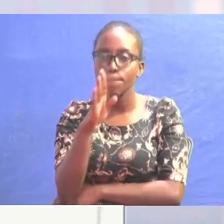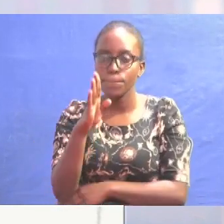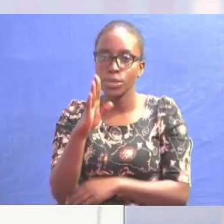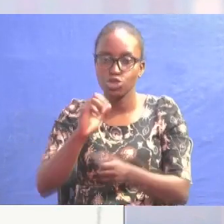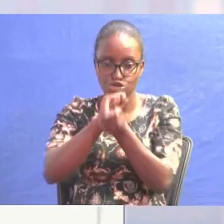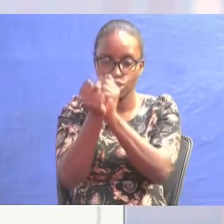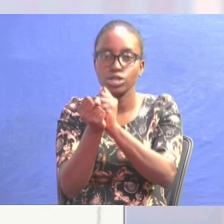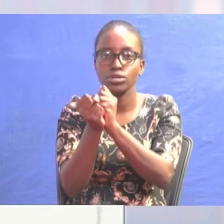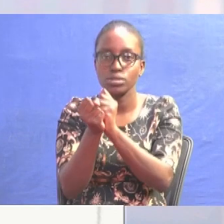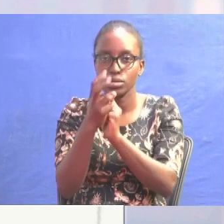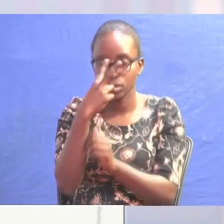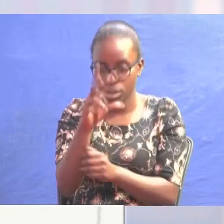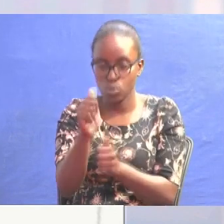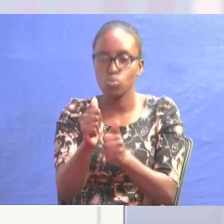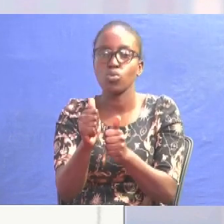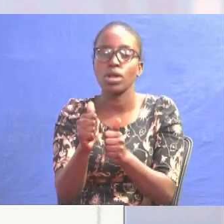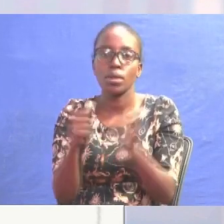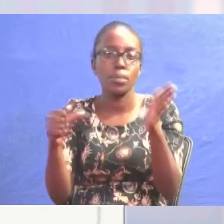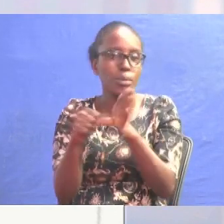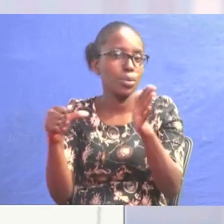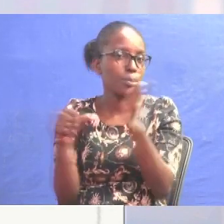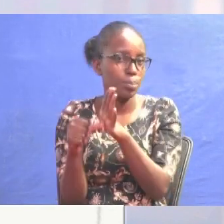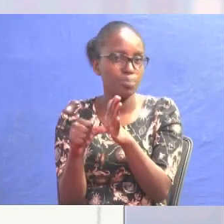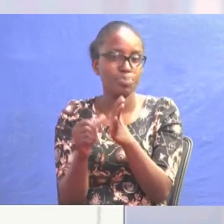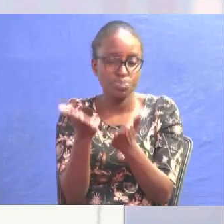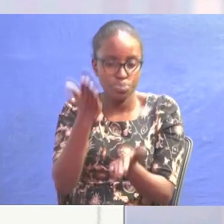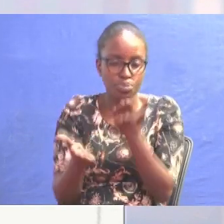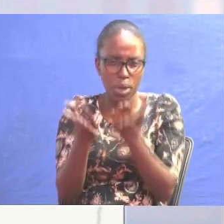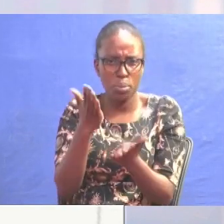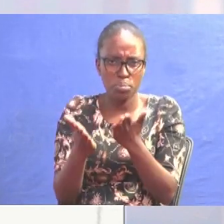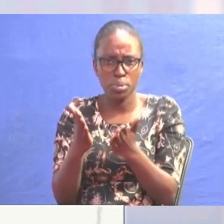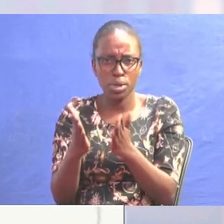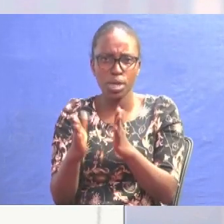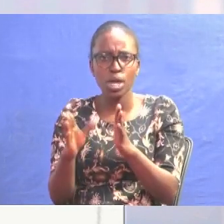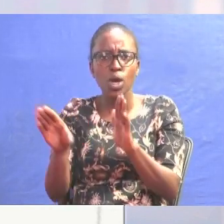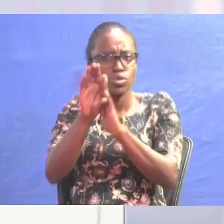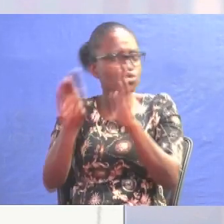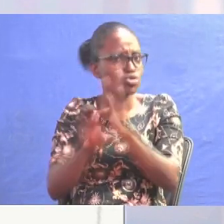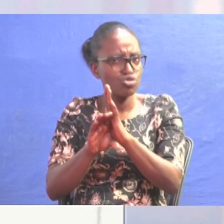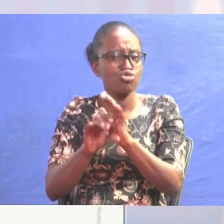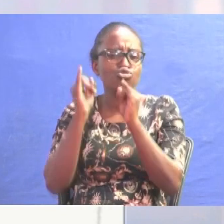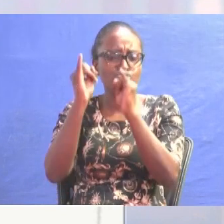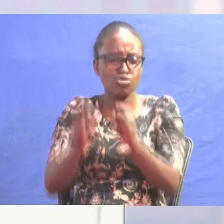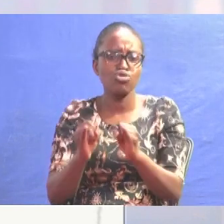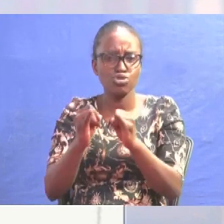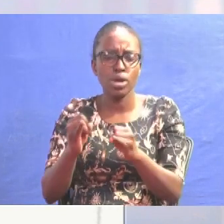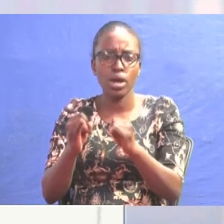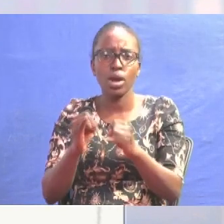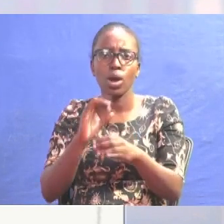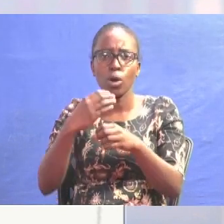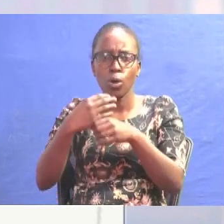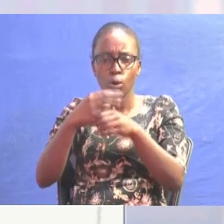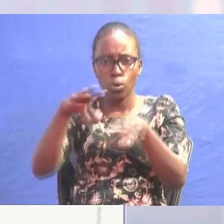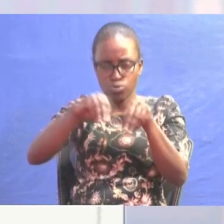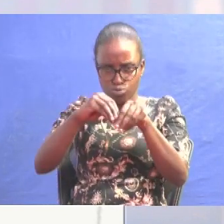you foresee a scenario where maybe we'll amend the constitution so that we can try and fix these areas that we